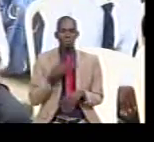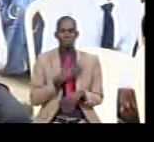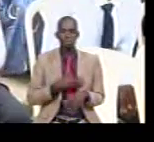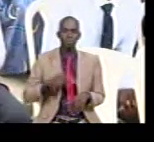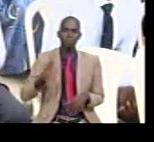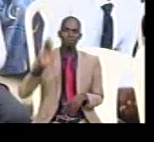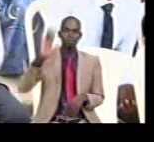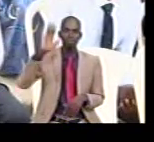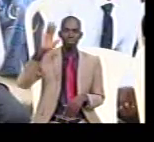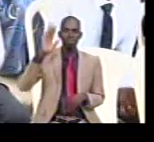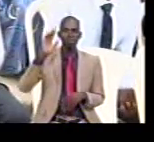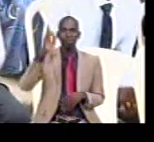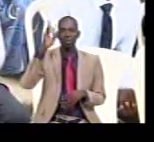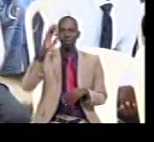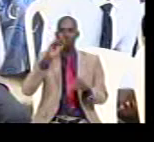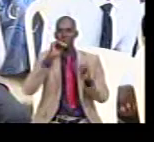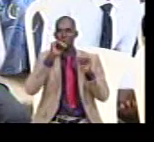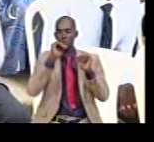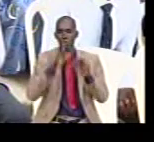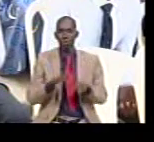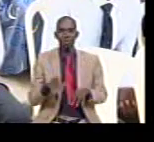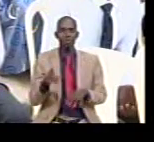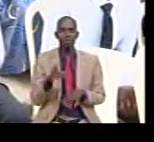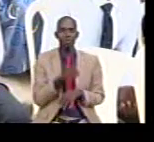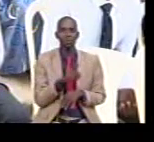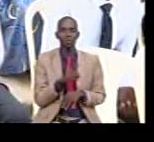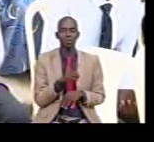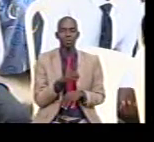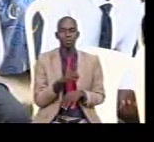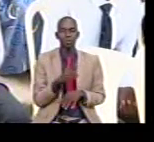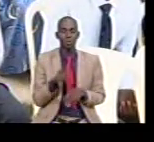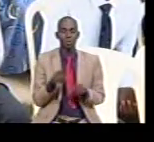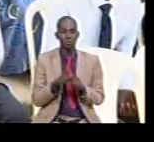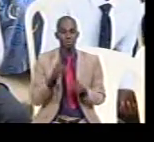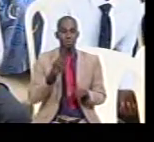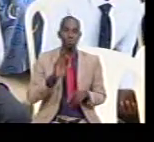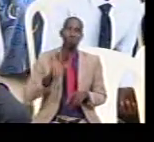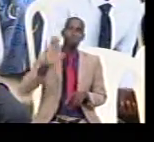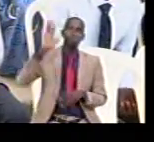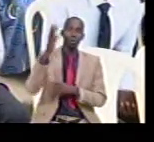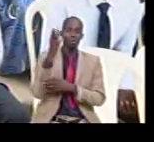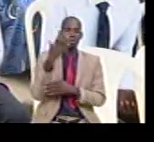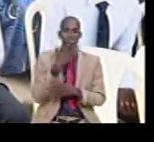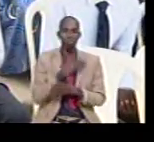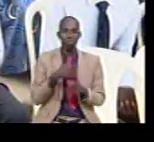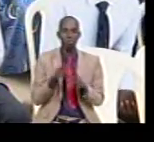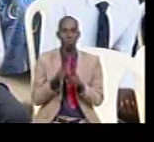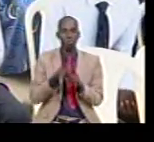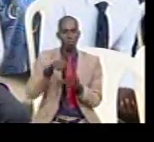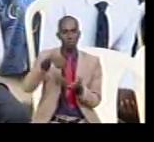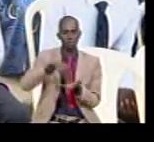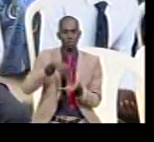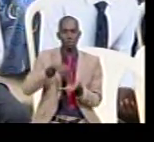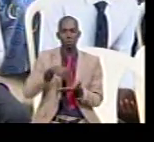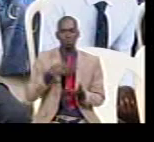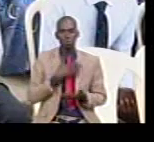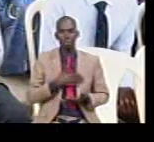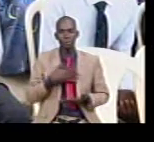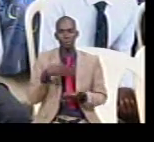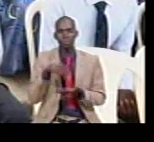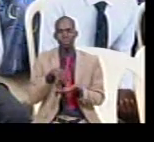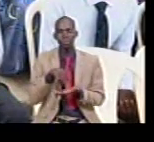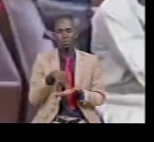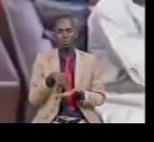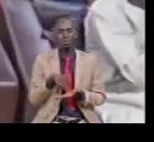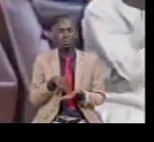bless you. God bless you. Can you please rise upon your feet? Stand upon your feet. Stand upon your feet.